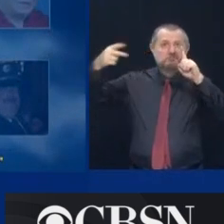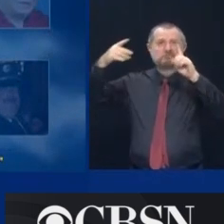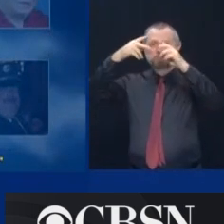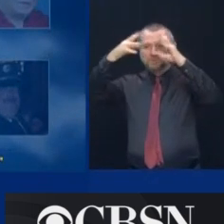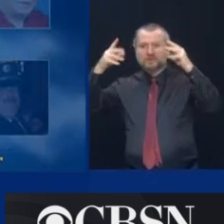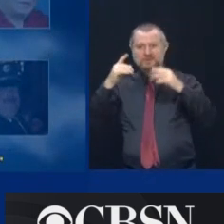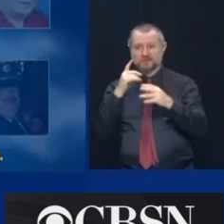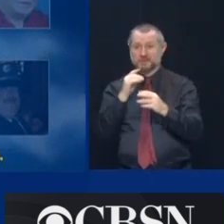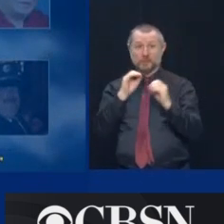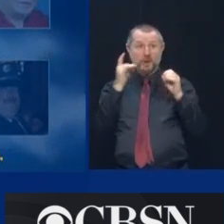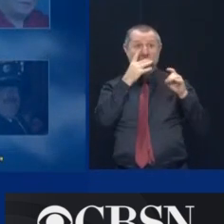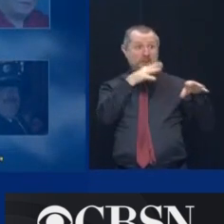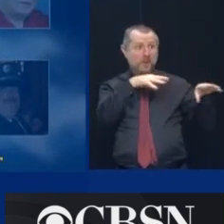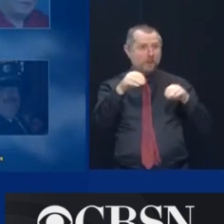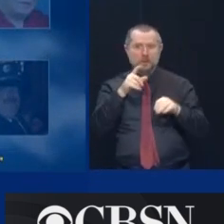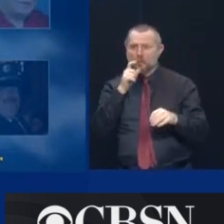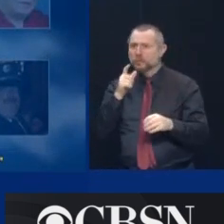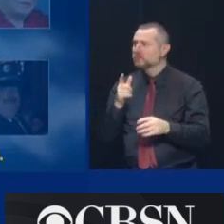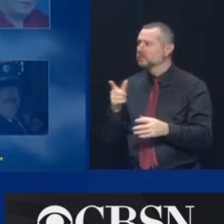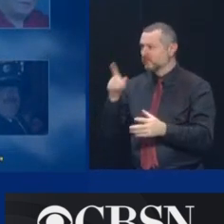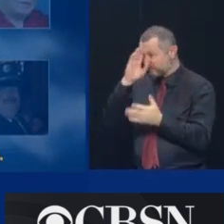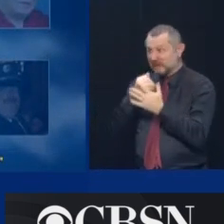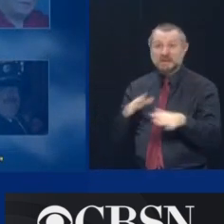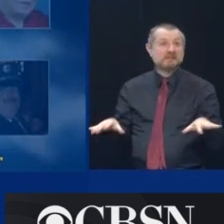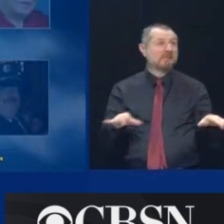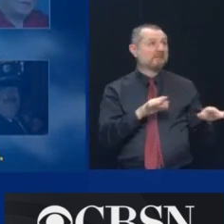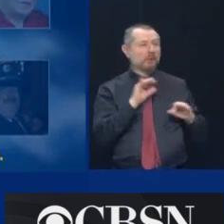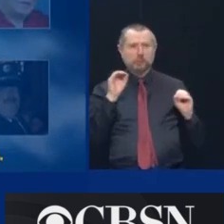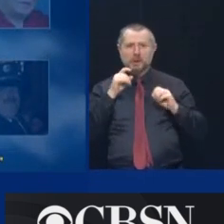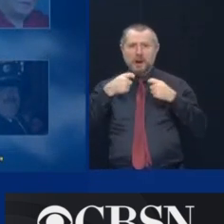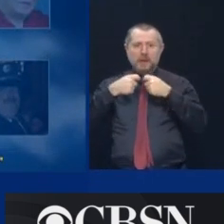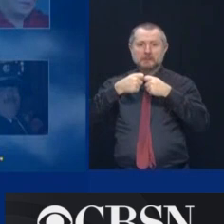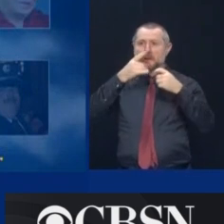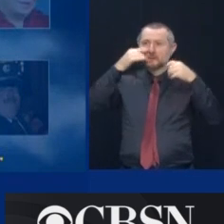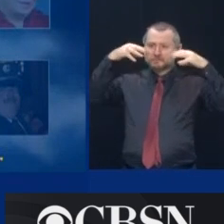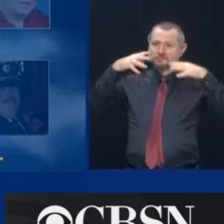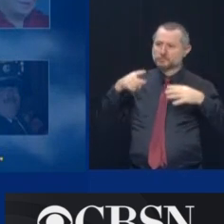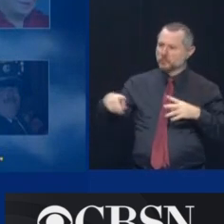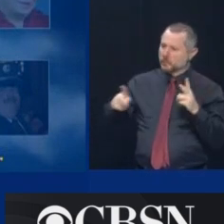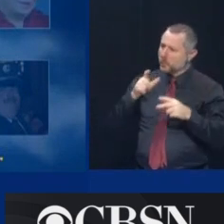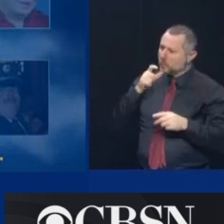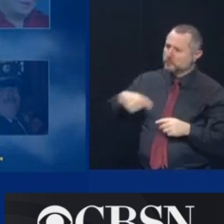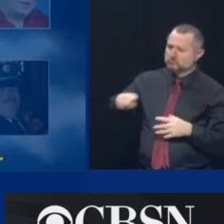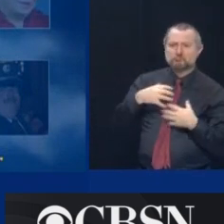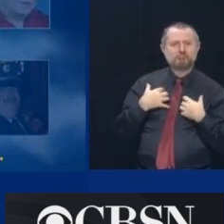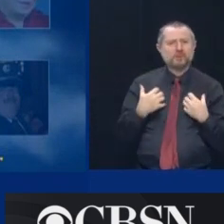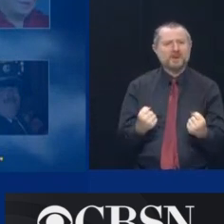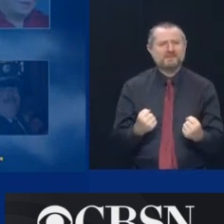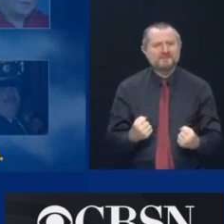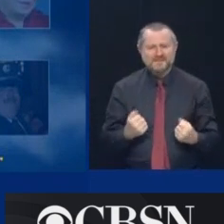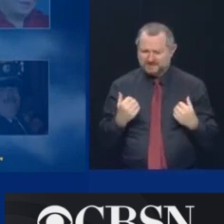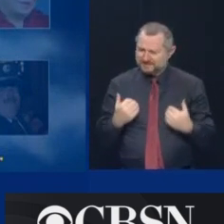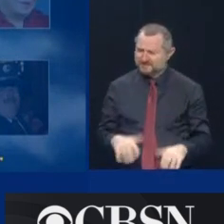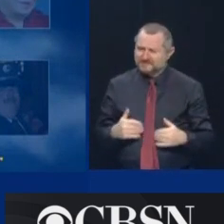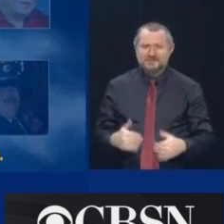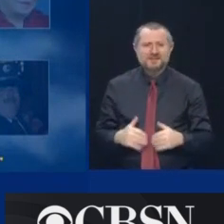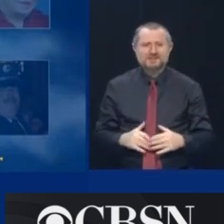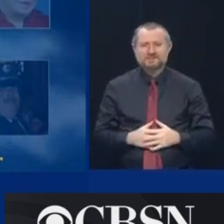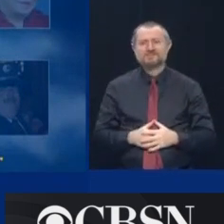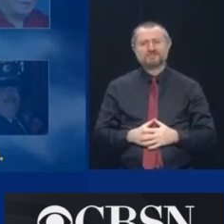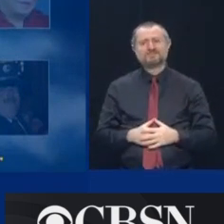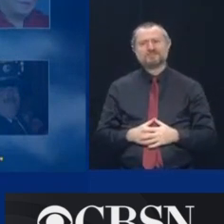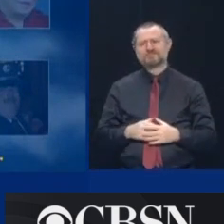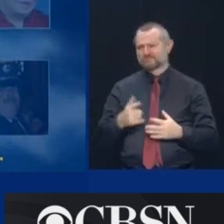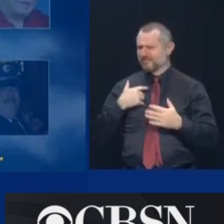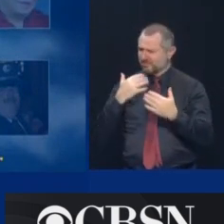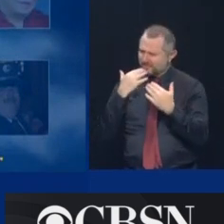panic. How brave were those people? Went out in the face of danger. I give thanks